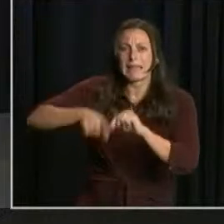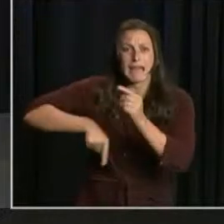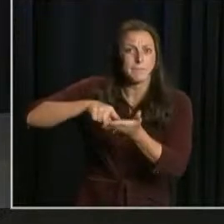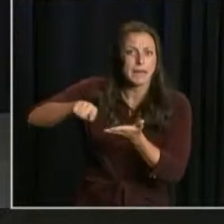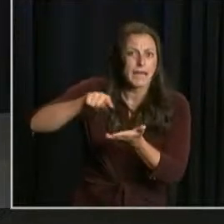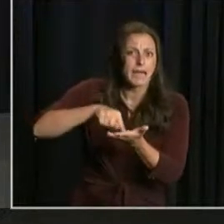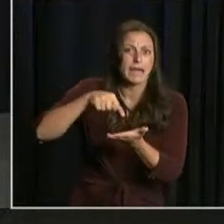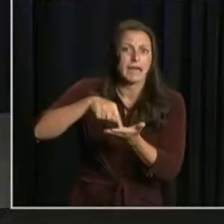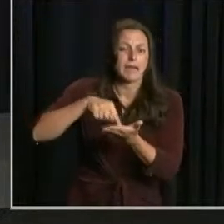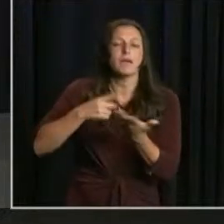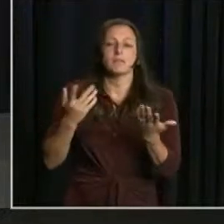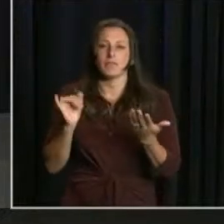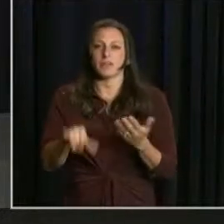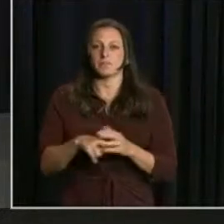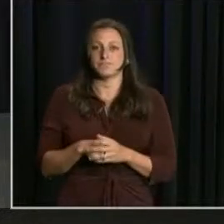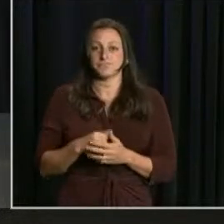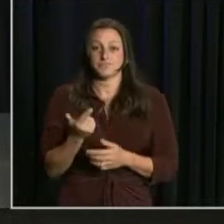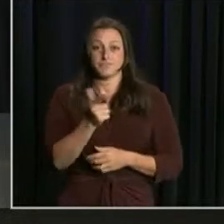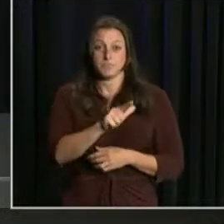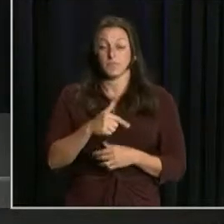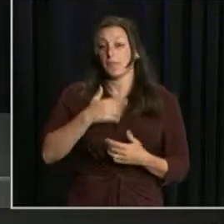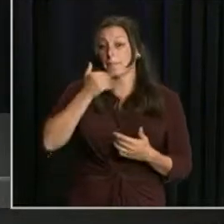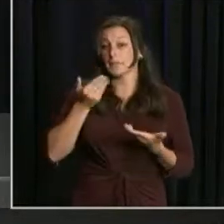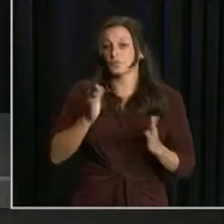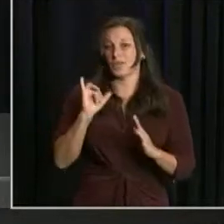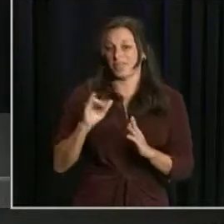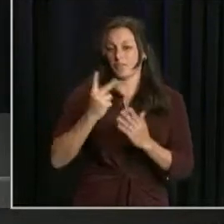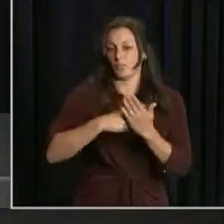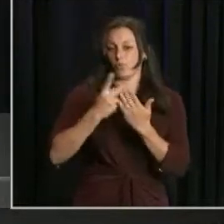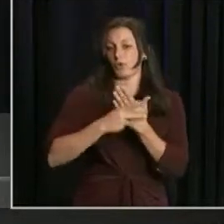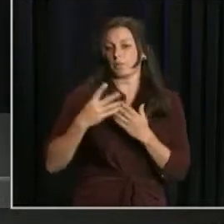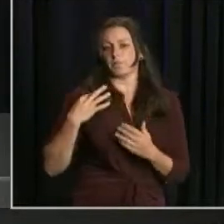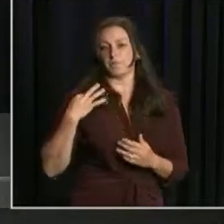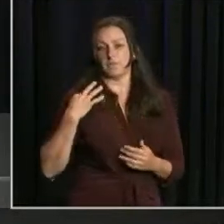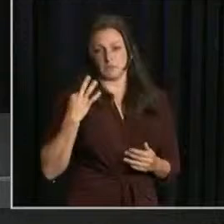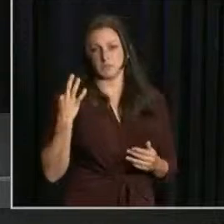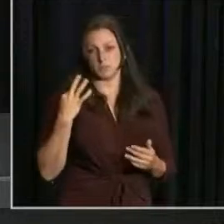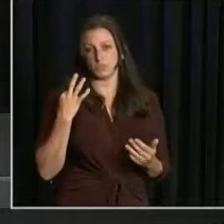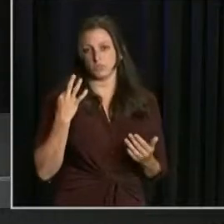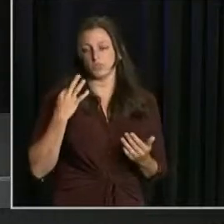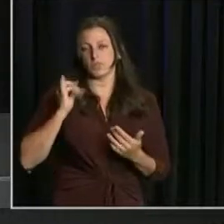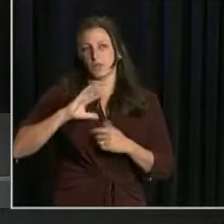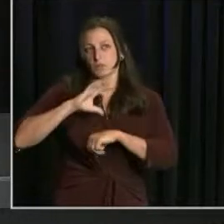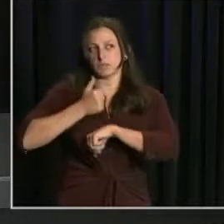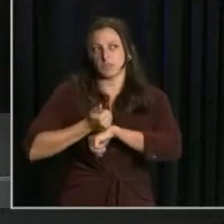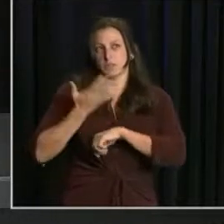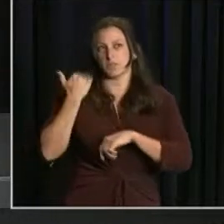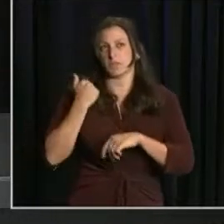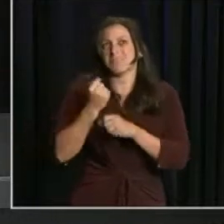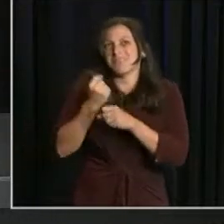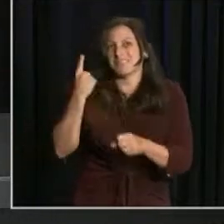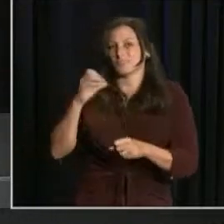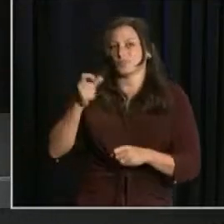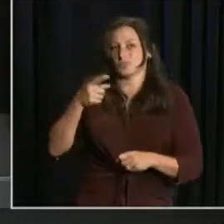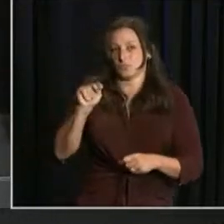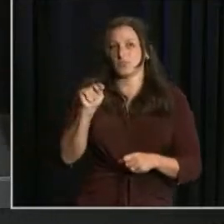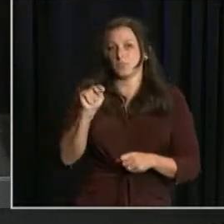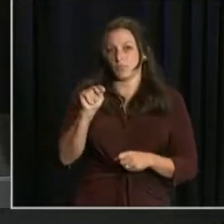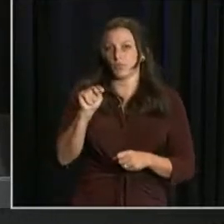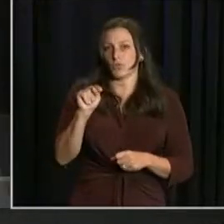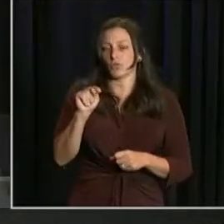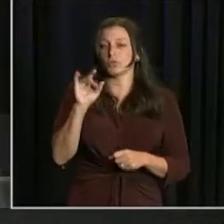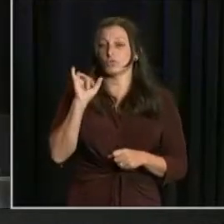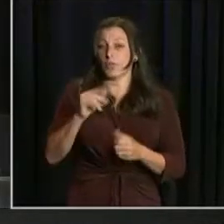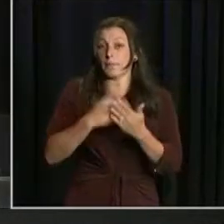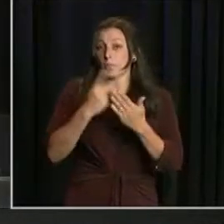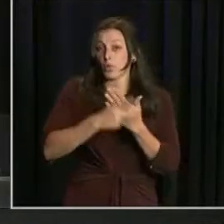I think the best way to say it's a voluntary program that it was established in September of last year, and it